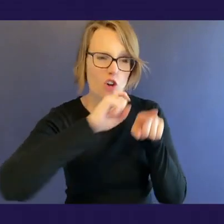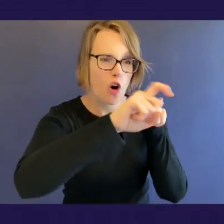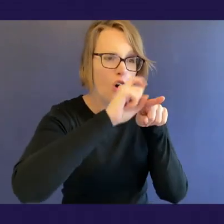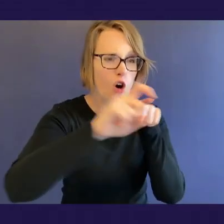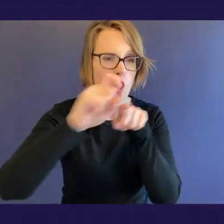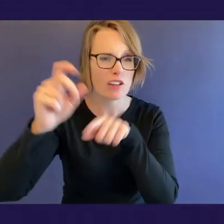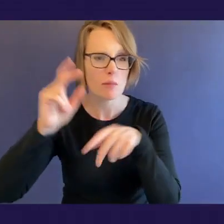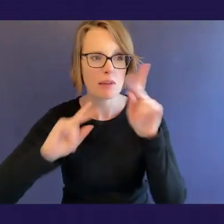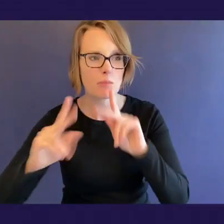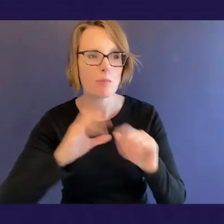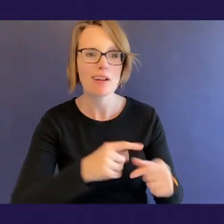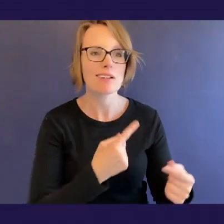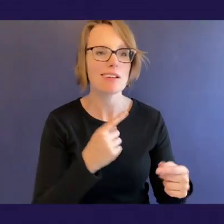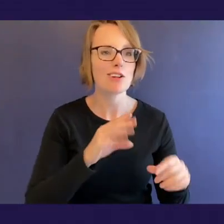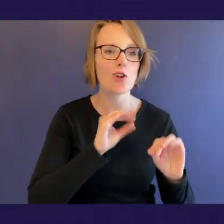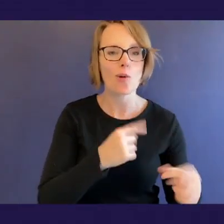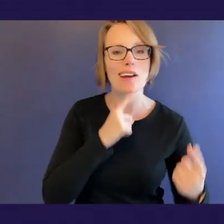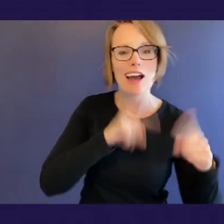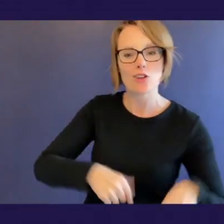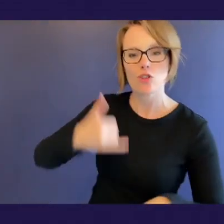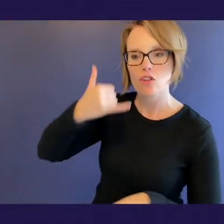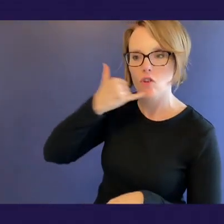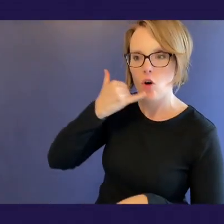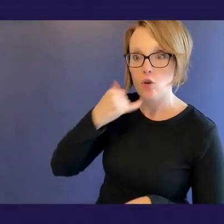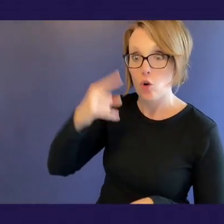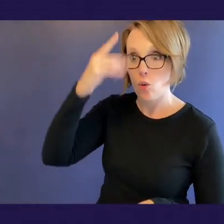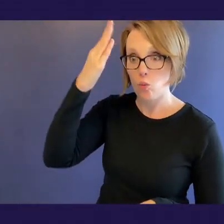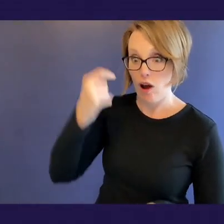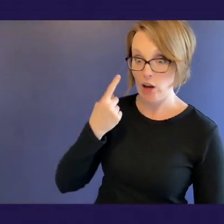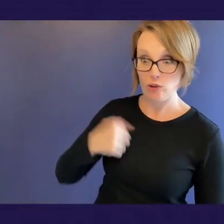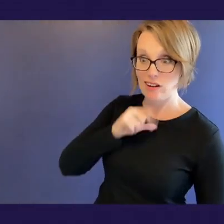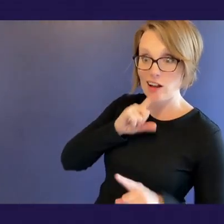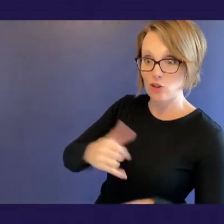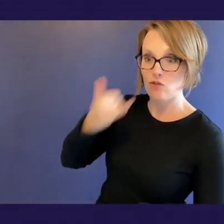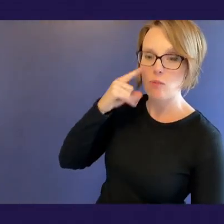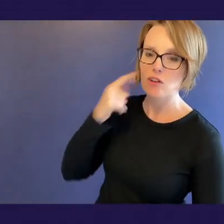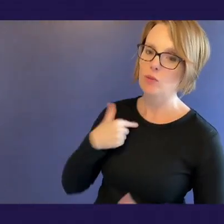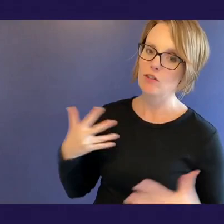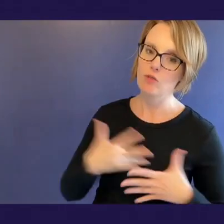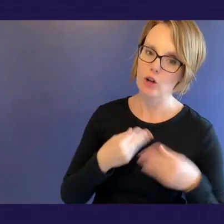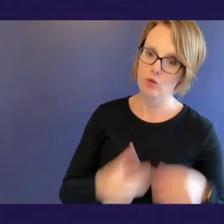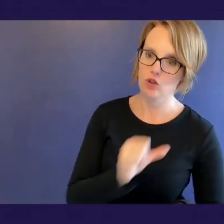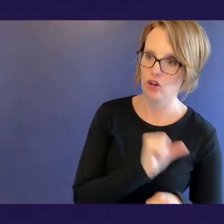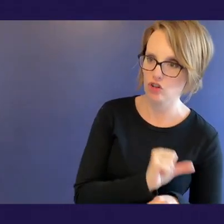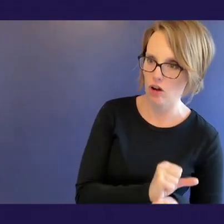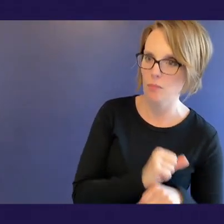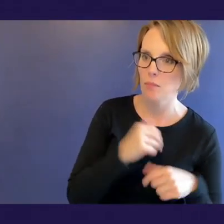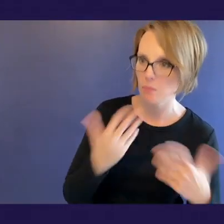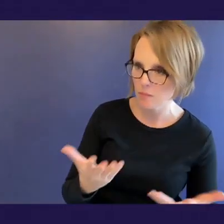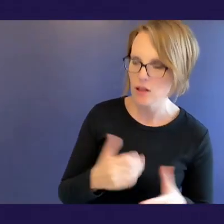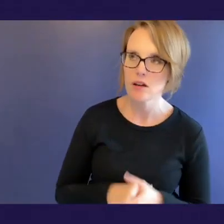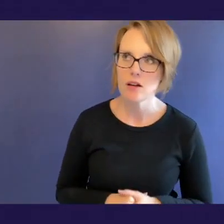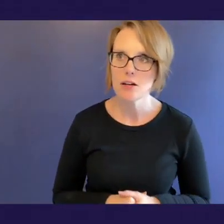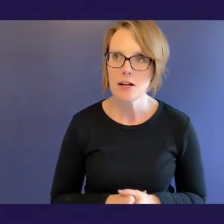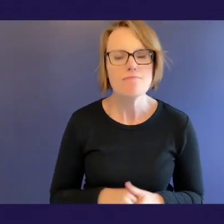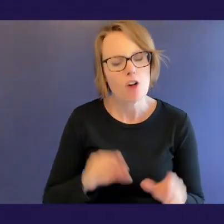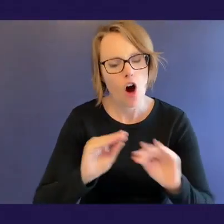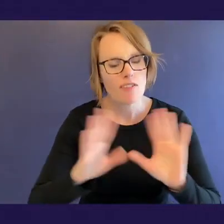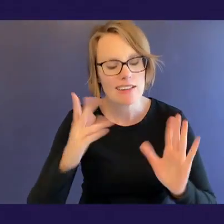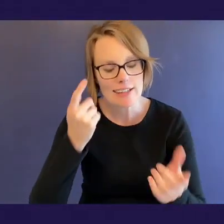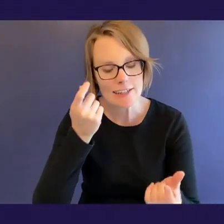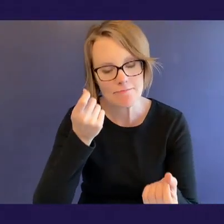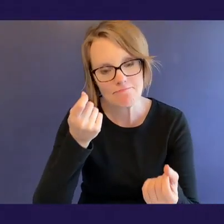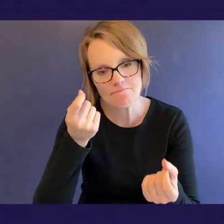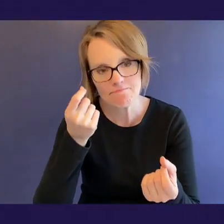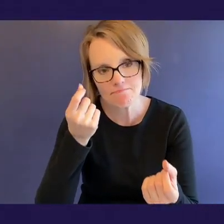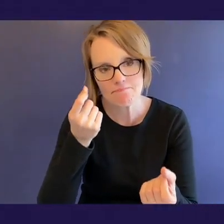mass confusion around what our role was. Some of it's understandable. But, we were Twitter's primary